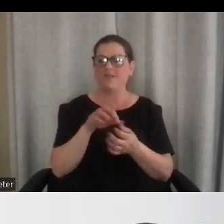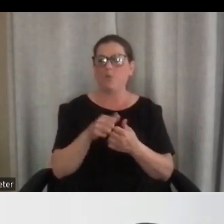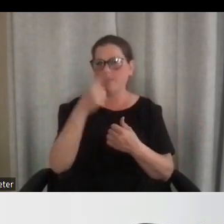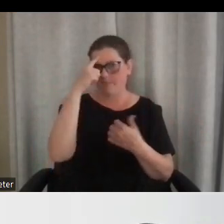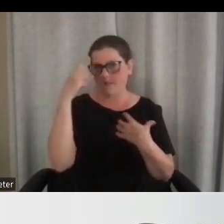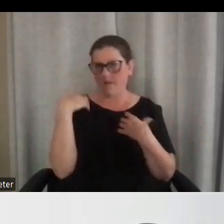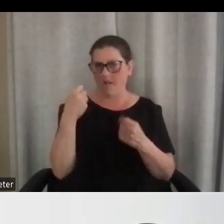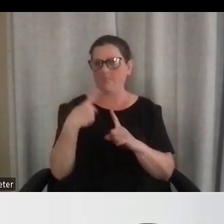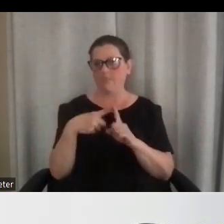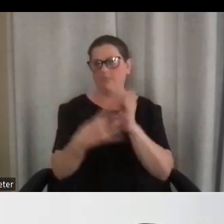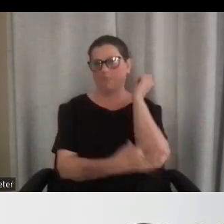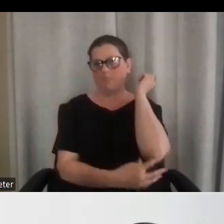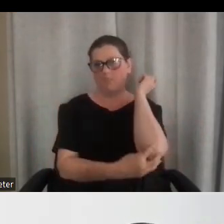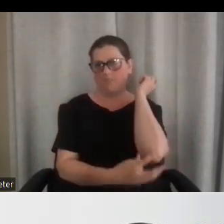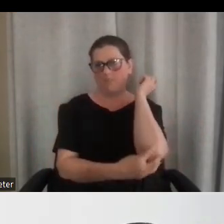poverty.